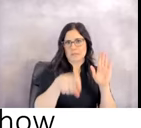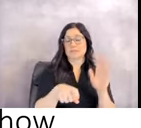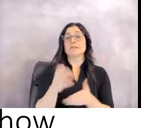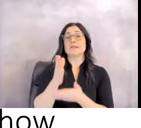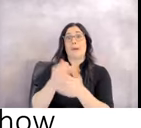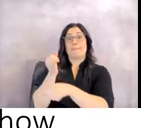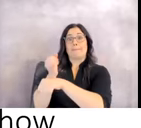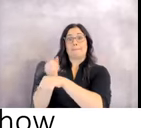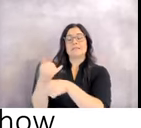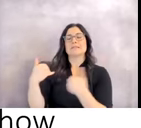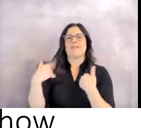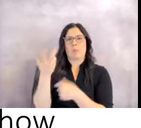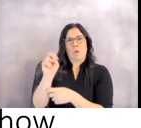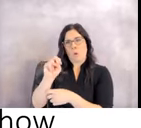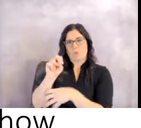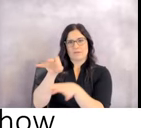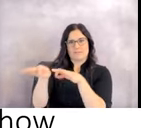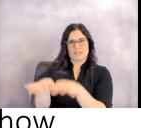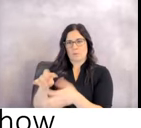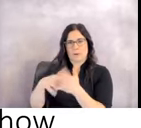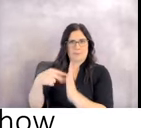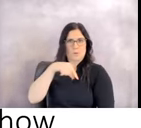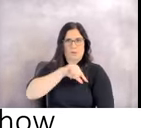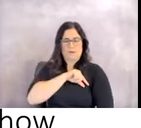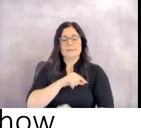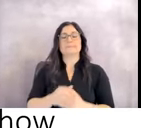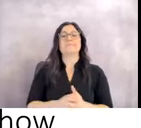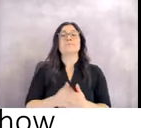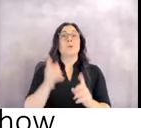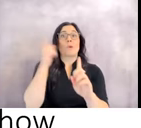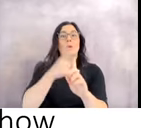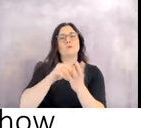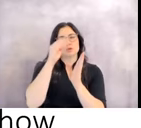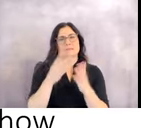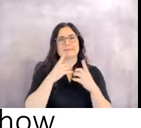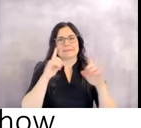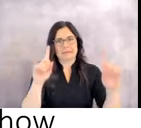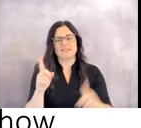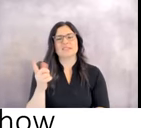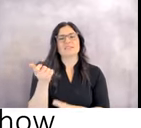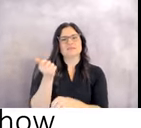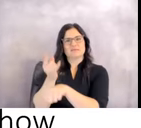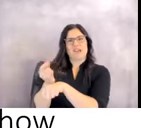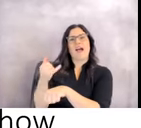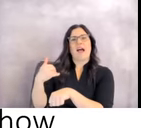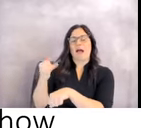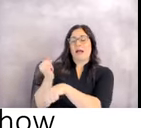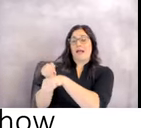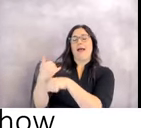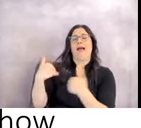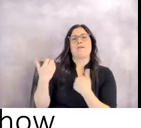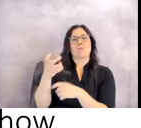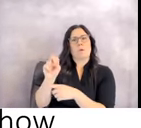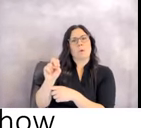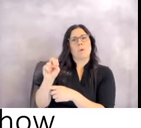has their definition, I'm going to get that in a minute, with student success. you know, if we have a certain number of